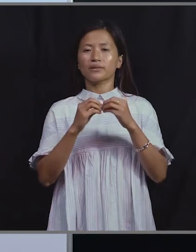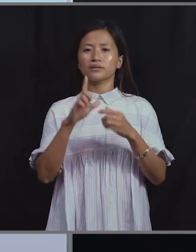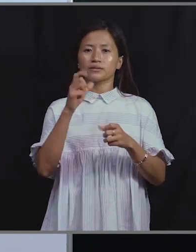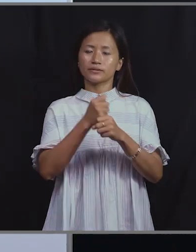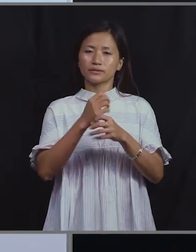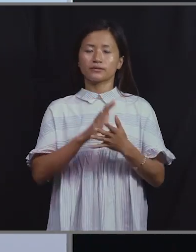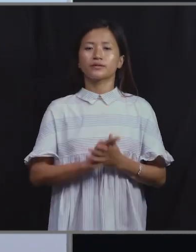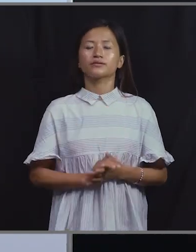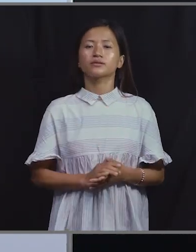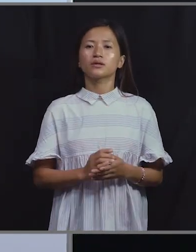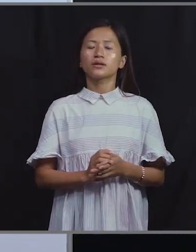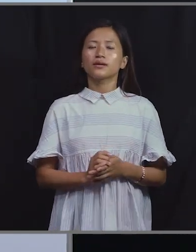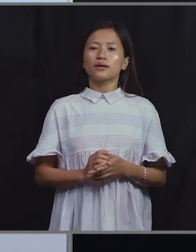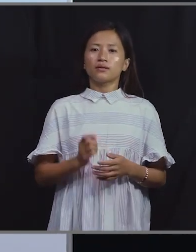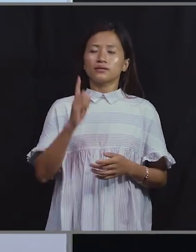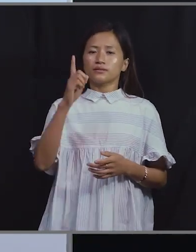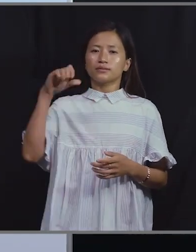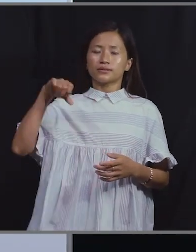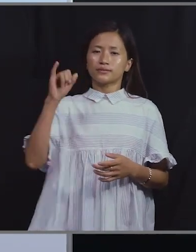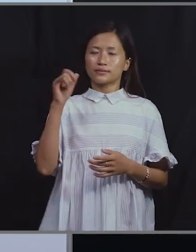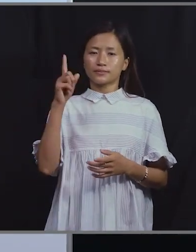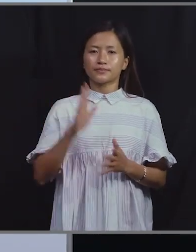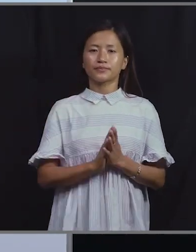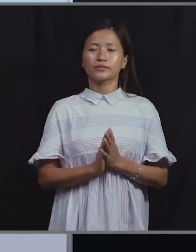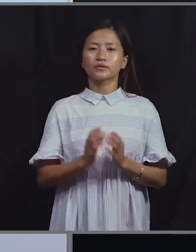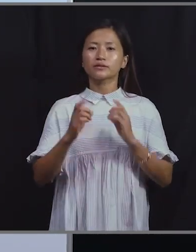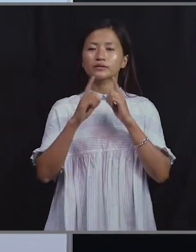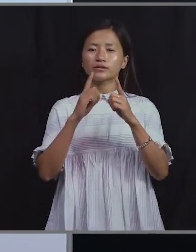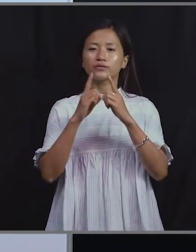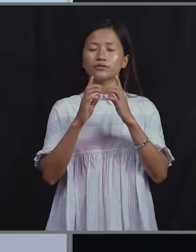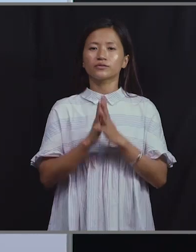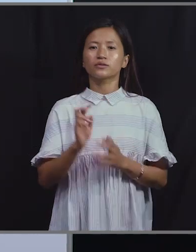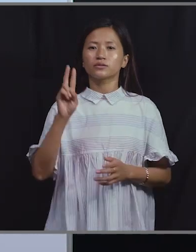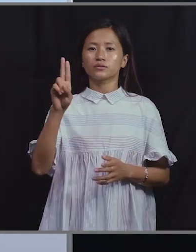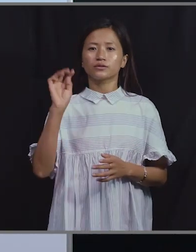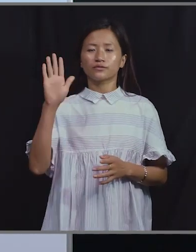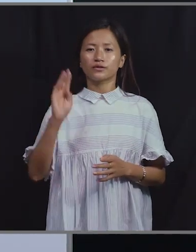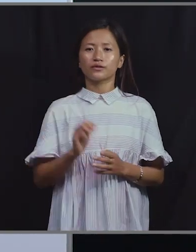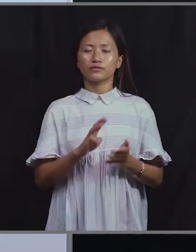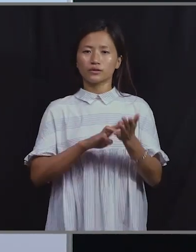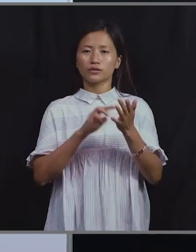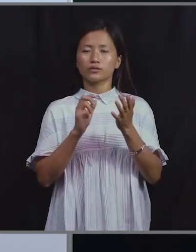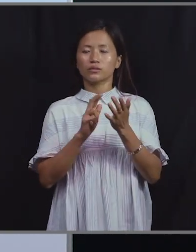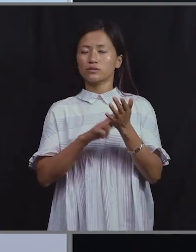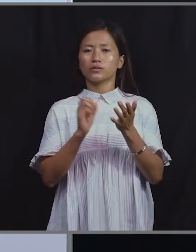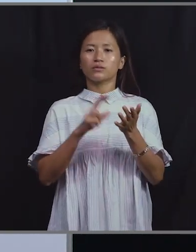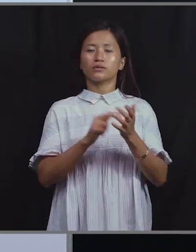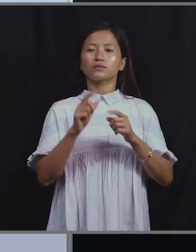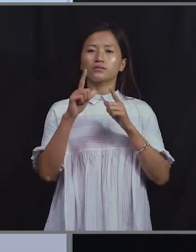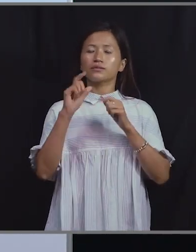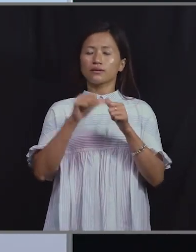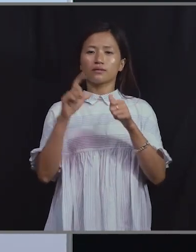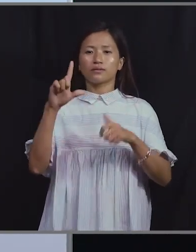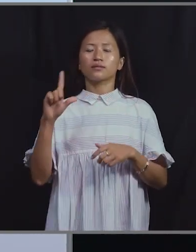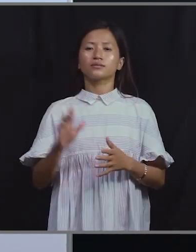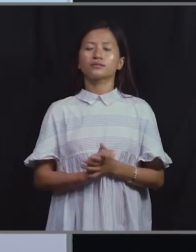is the capital of Yugoslavia. We have stopped there. In this conference, 25 non-aligned nations took part along with